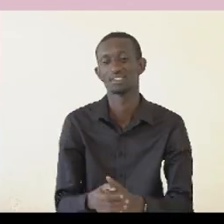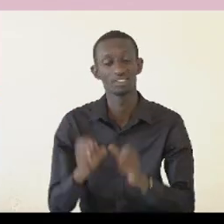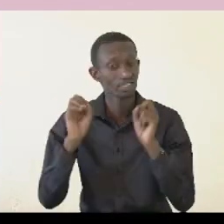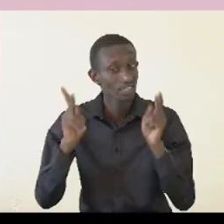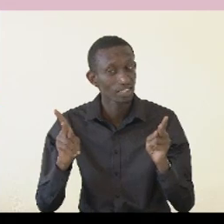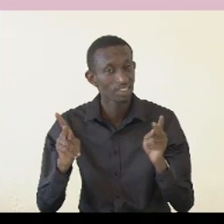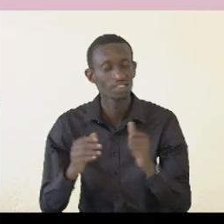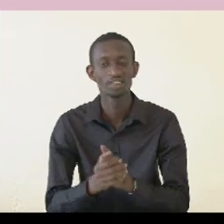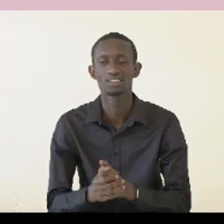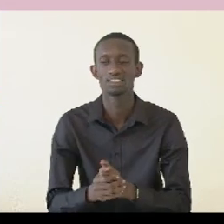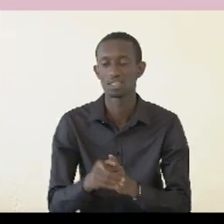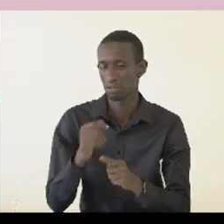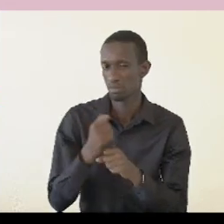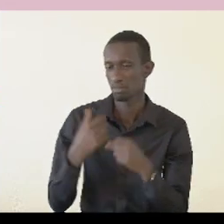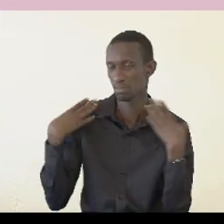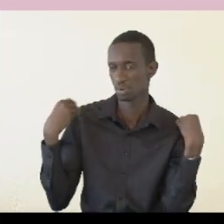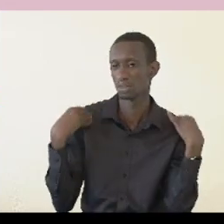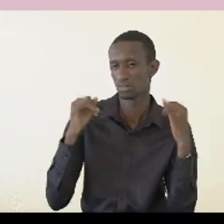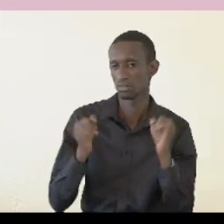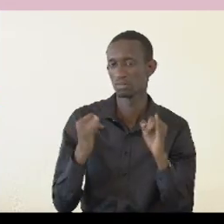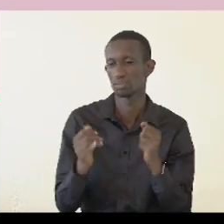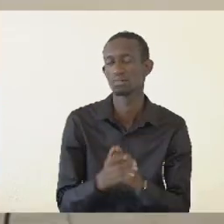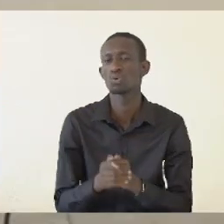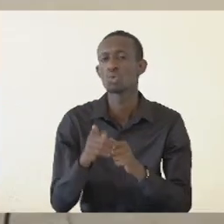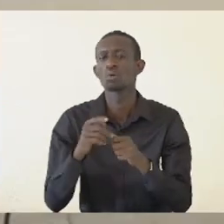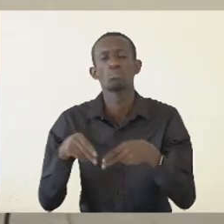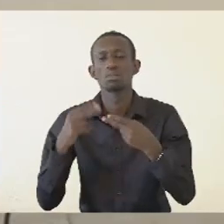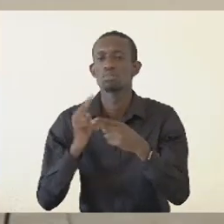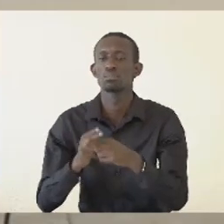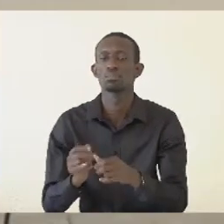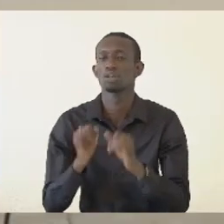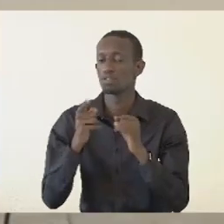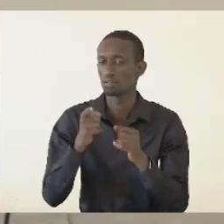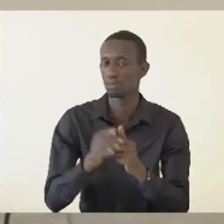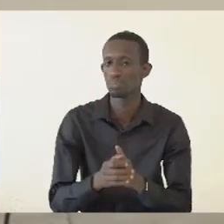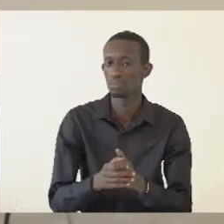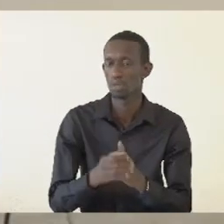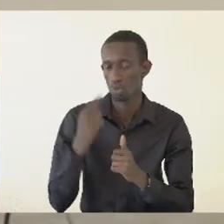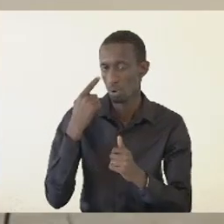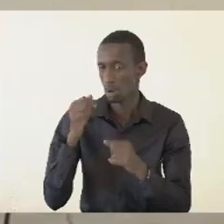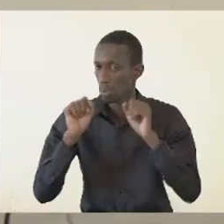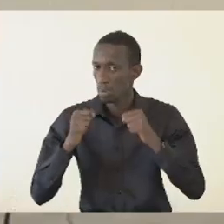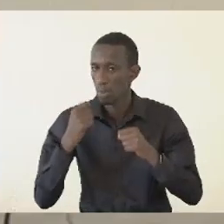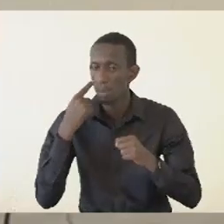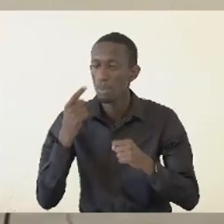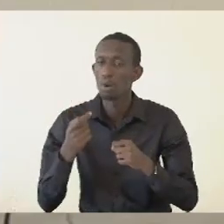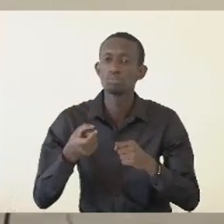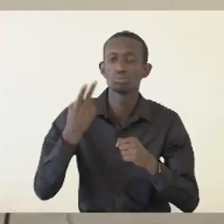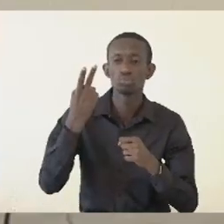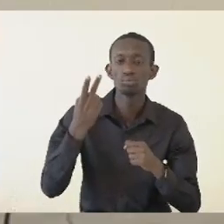Okay? For your practice, you will try them. Just combine the names. If there is a possibility of having